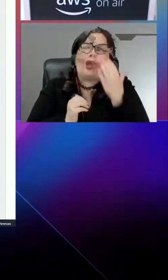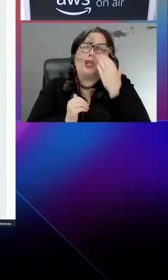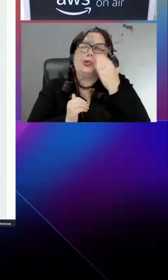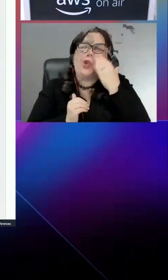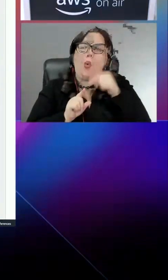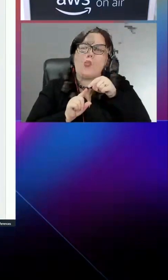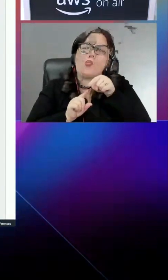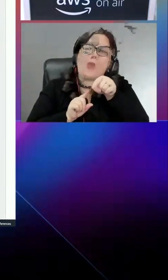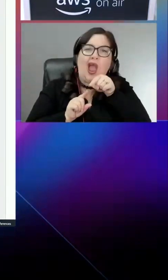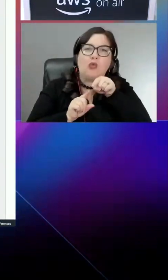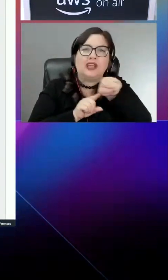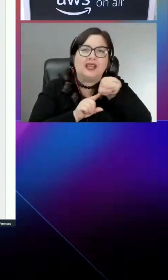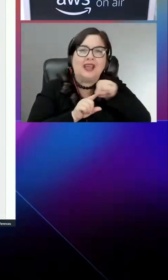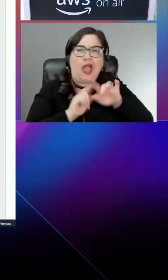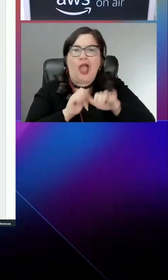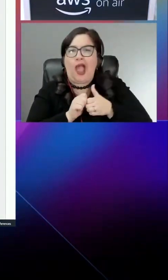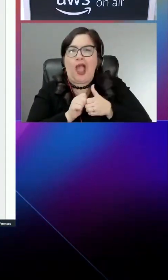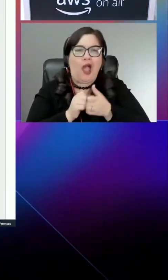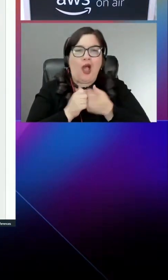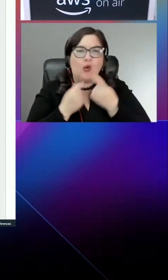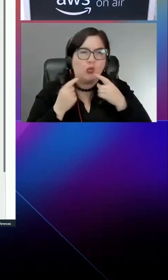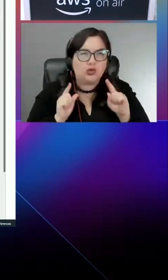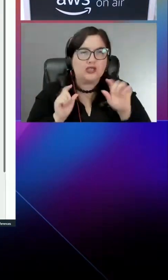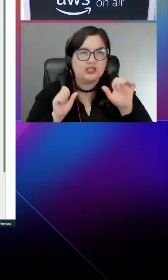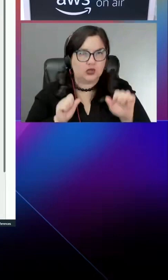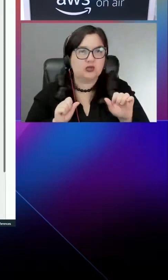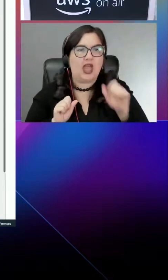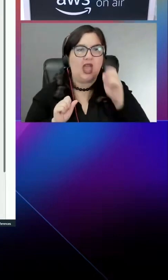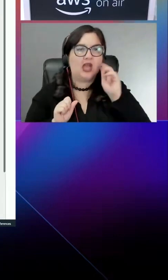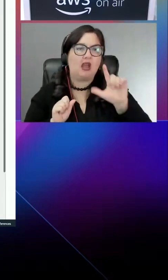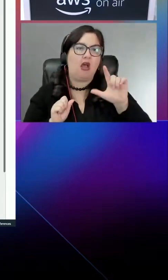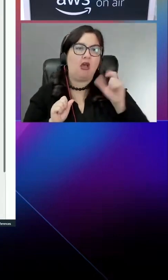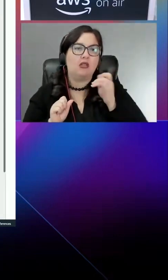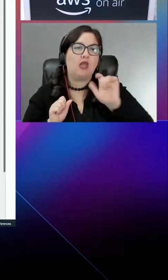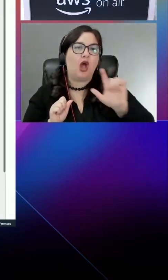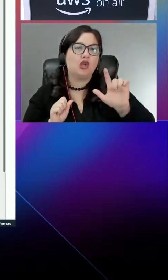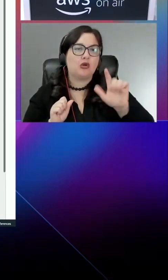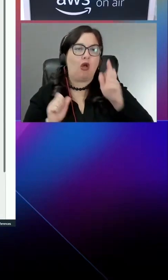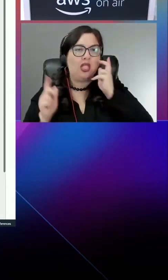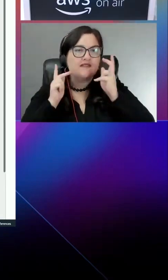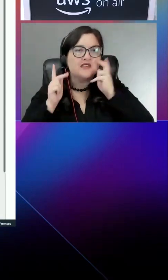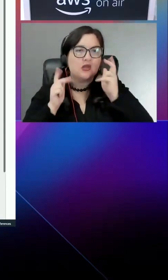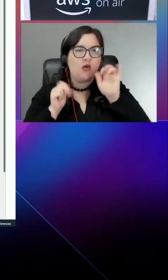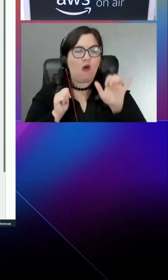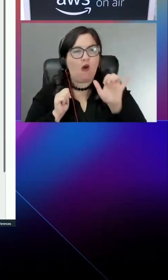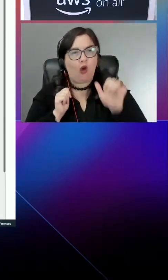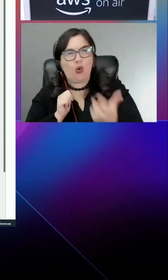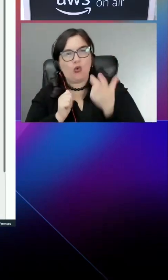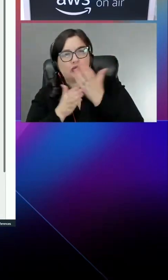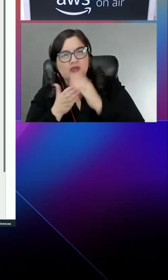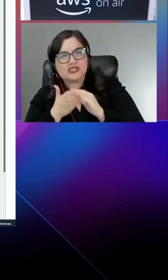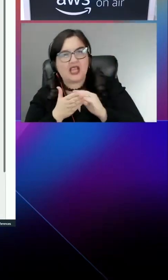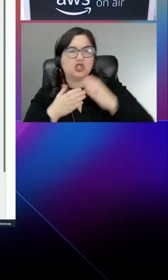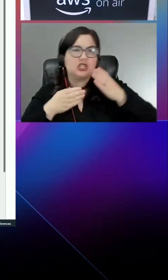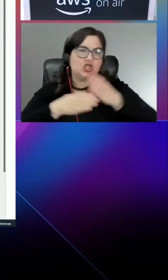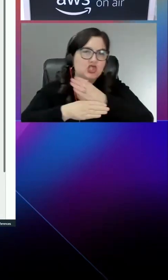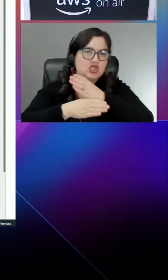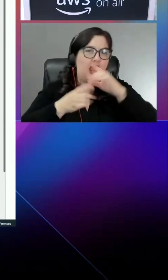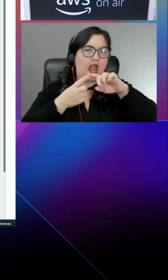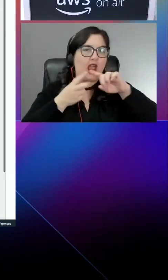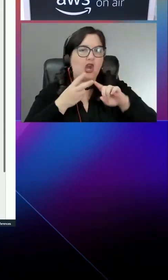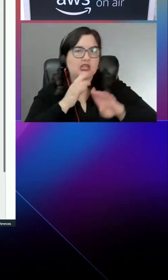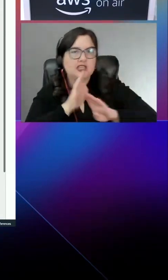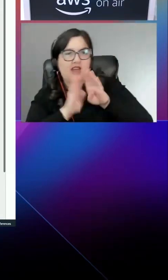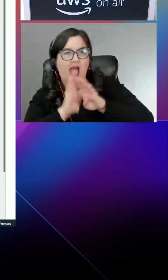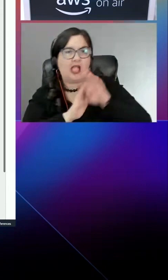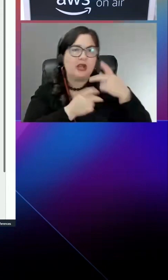can come in here and look at the logical view. And they'll say, okay, well, I got three sections. I got shared, development, and production.